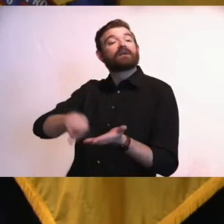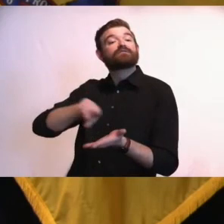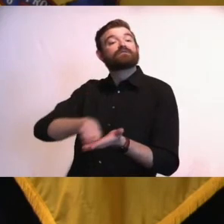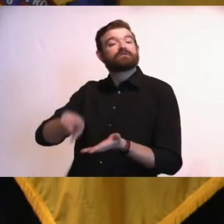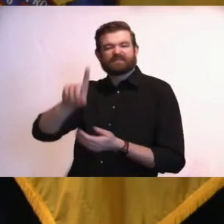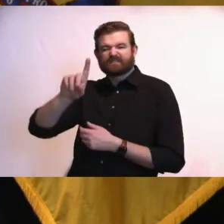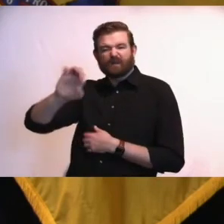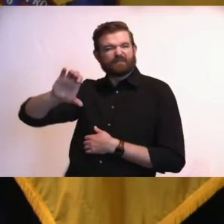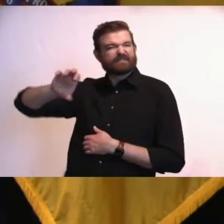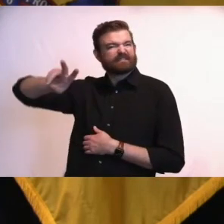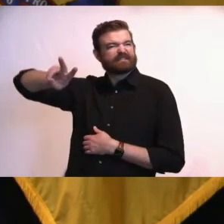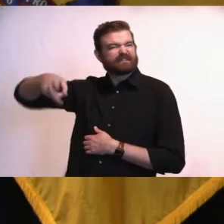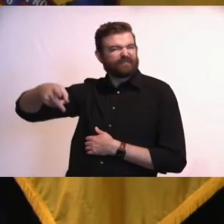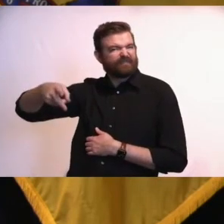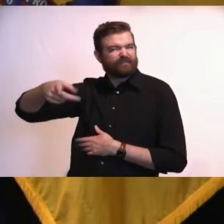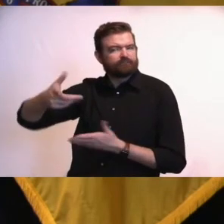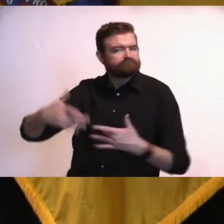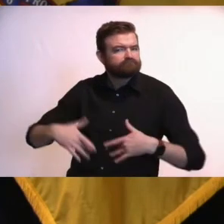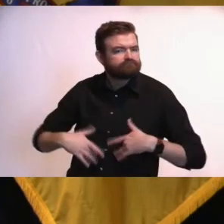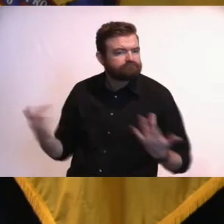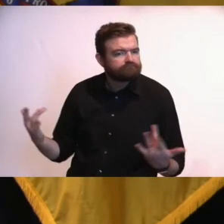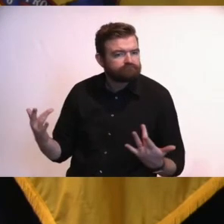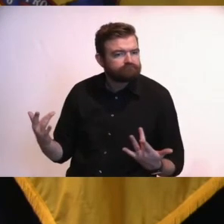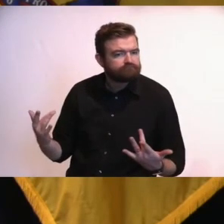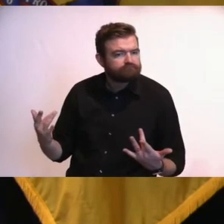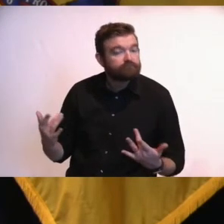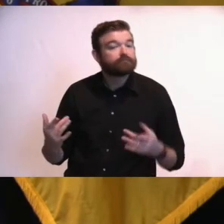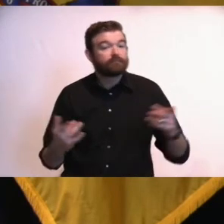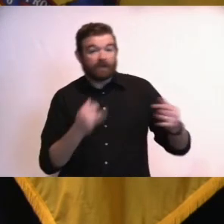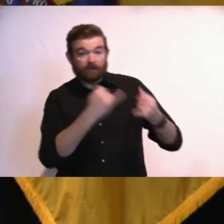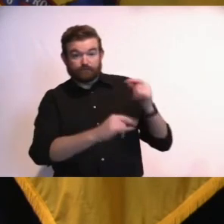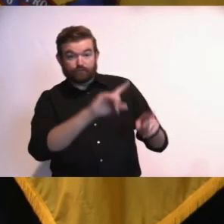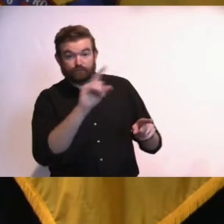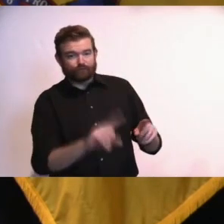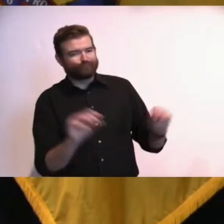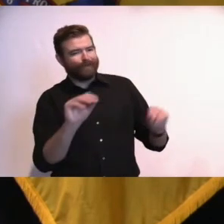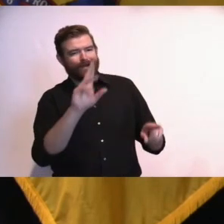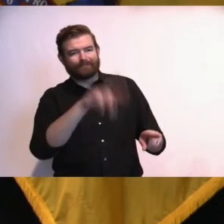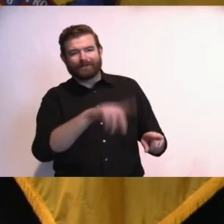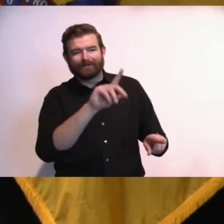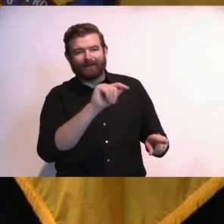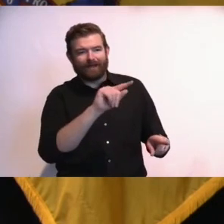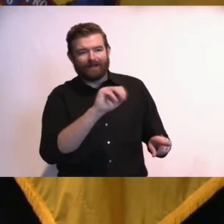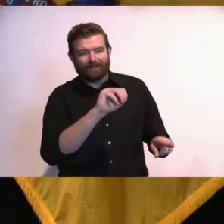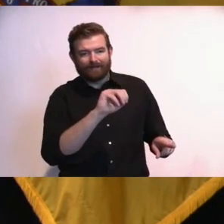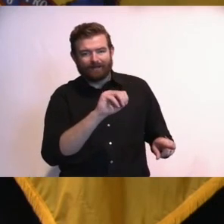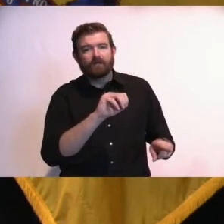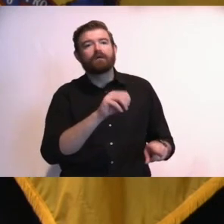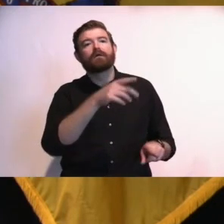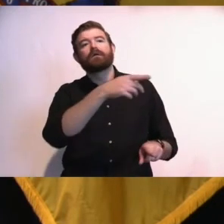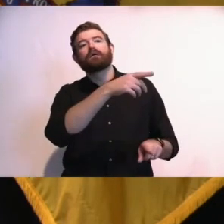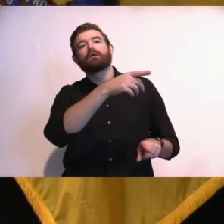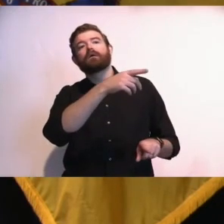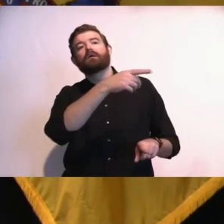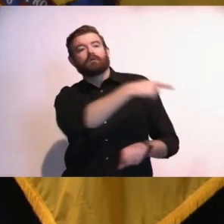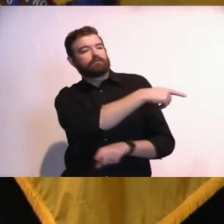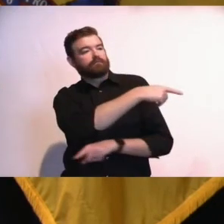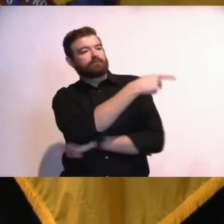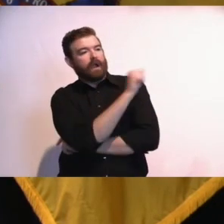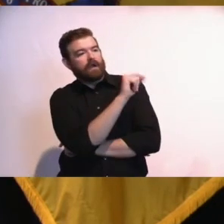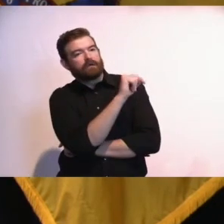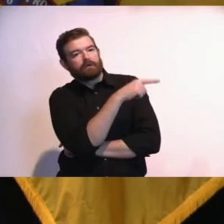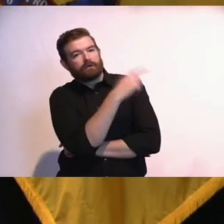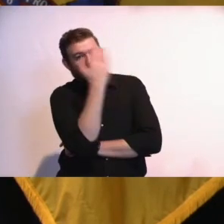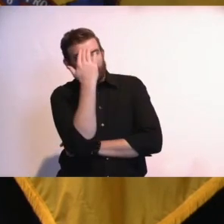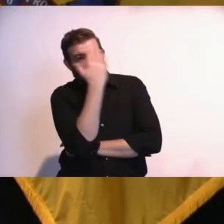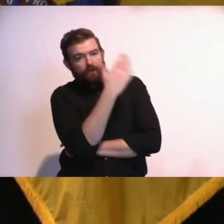Thank you. No update on the last question unless Pat knows something that I don't know. On Andover Subacute, I was